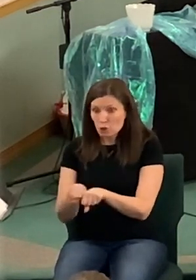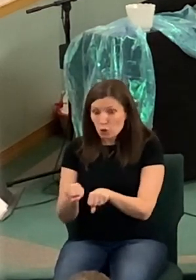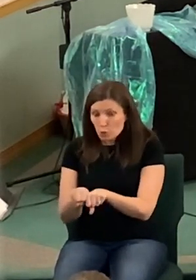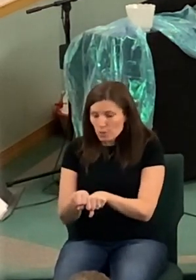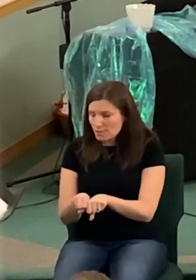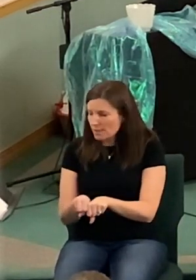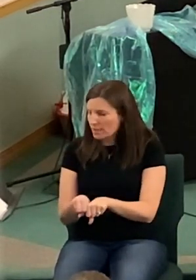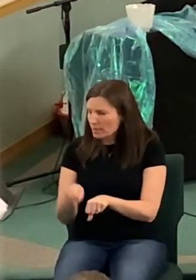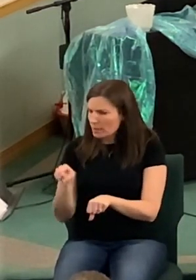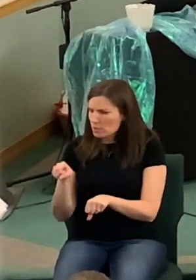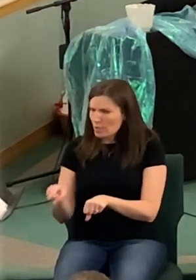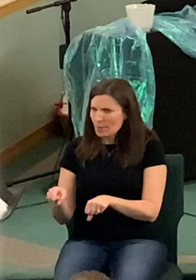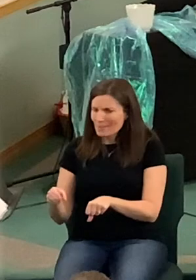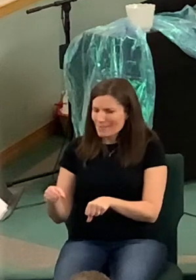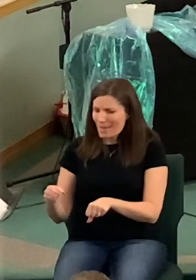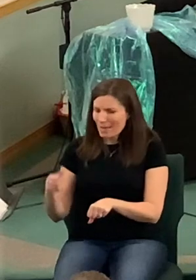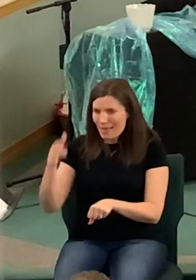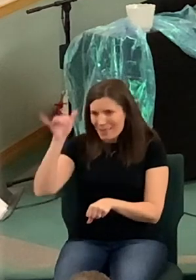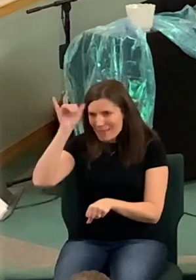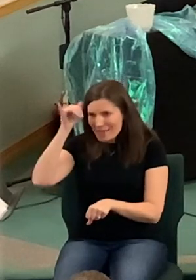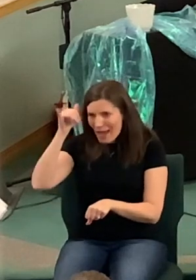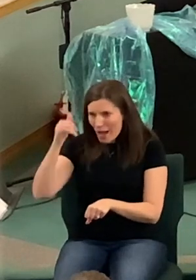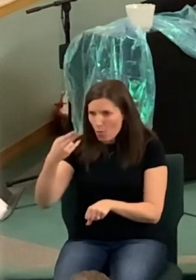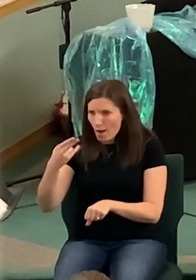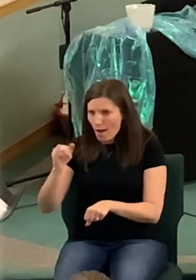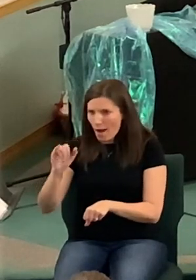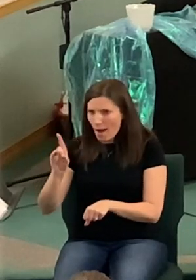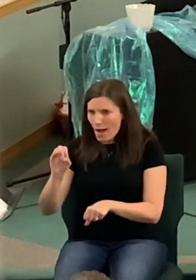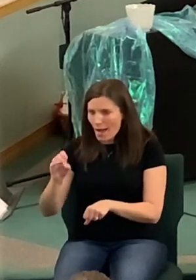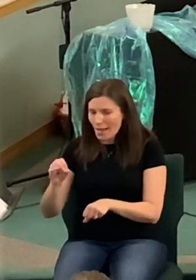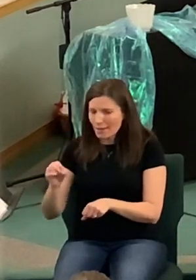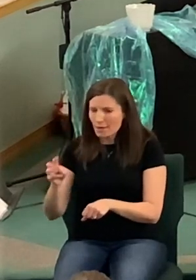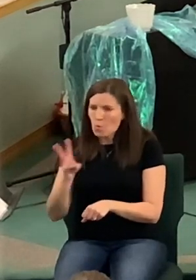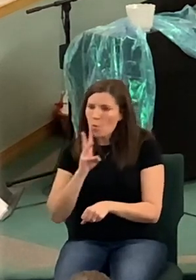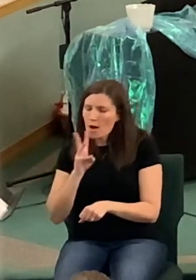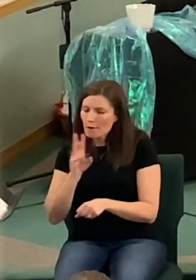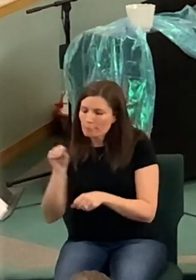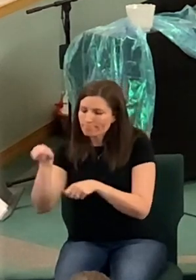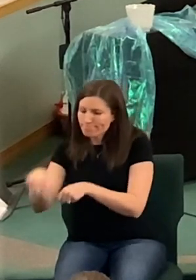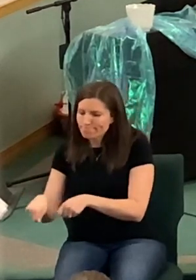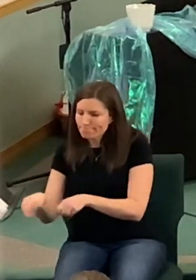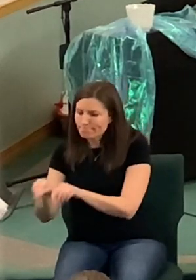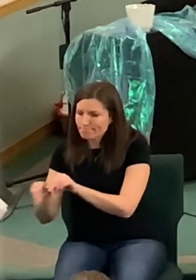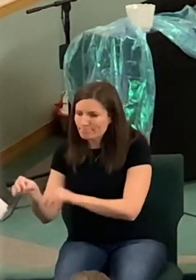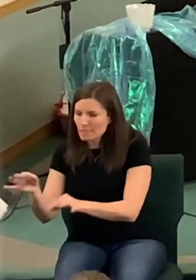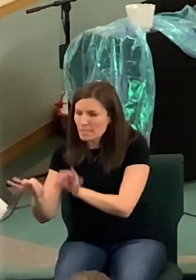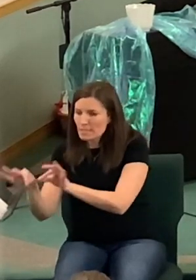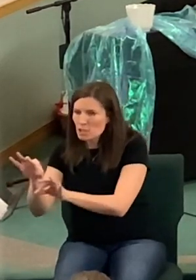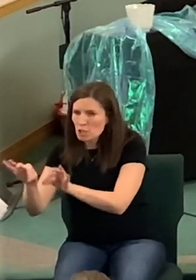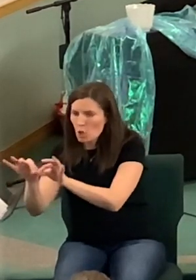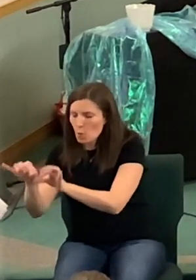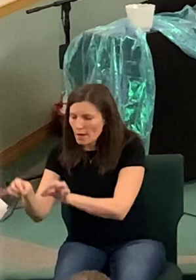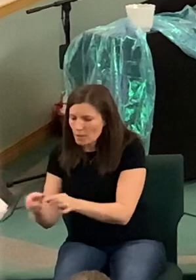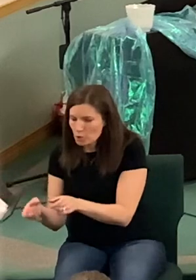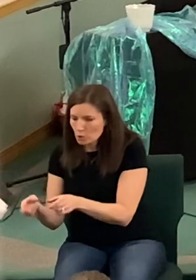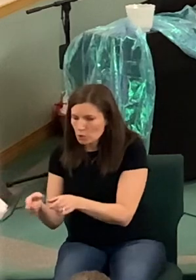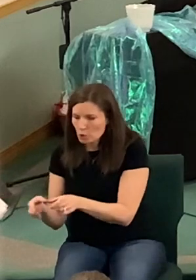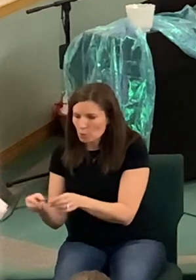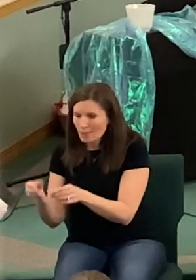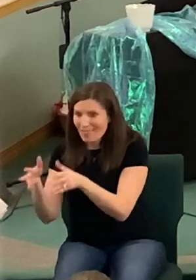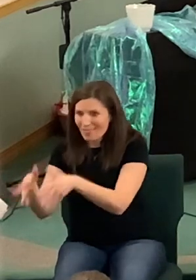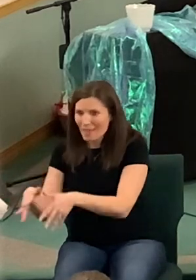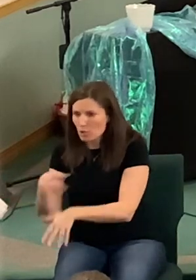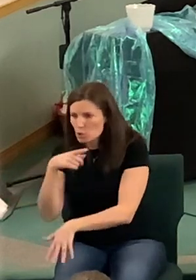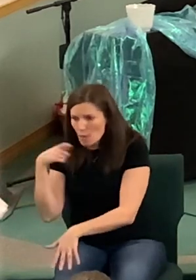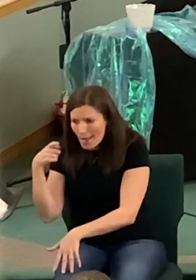And so he would take the cowhide and he'd get it wet and then cut it and then beat out the extra water, and then he'd nail it onto a shoe and he'd let it